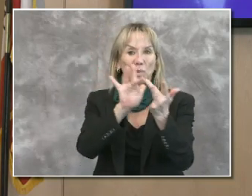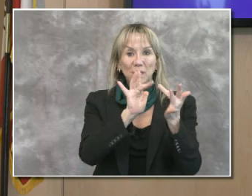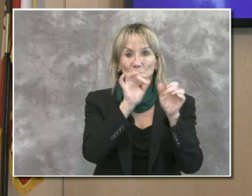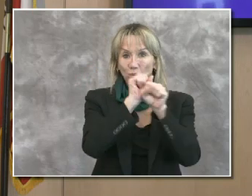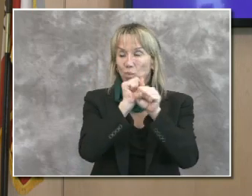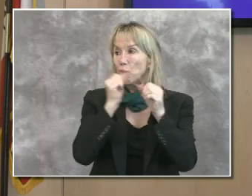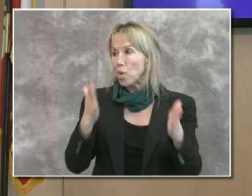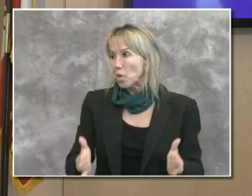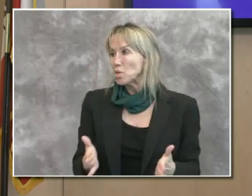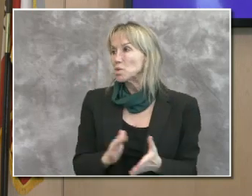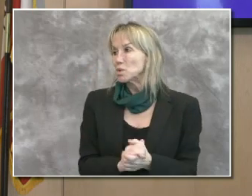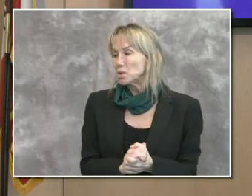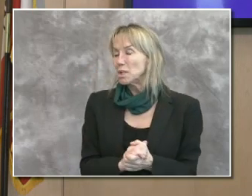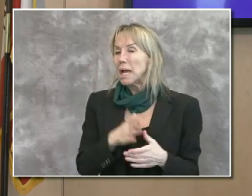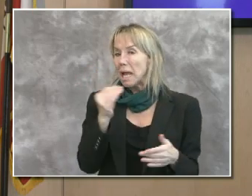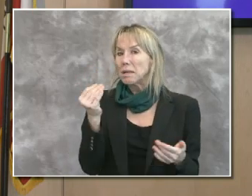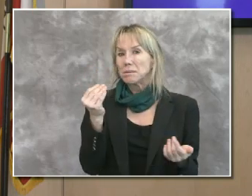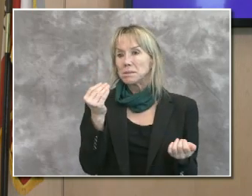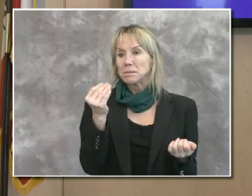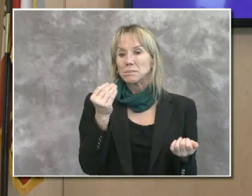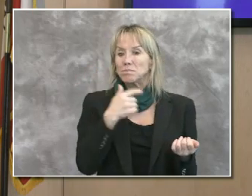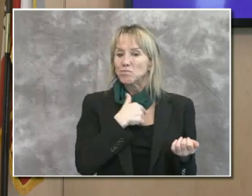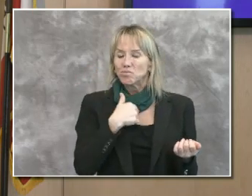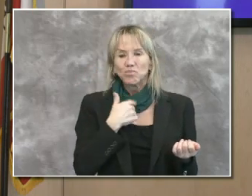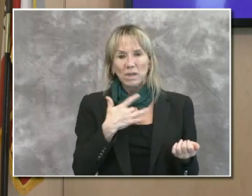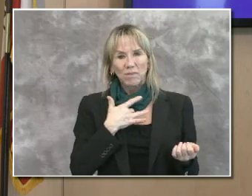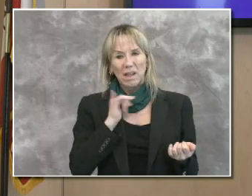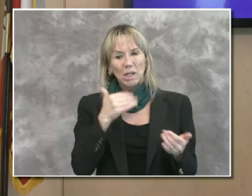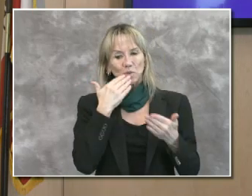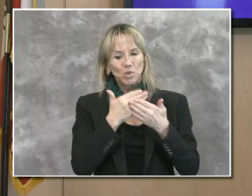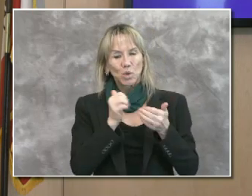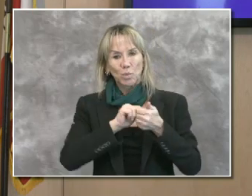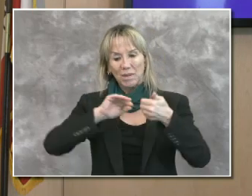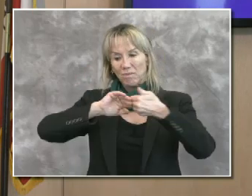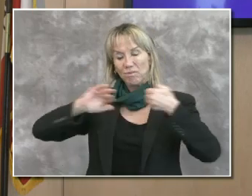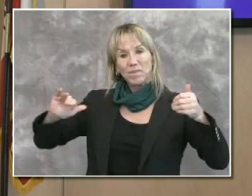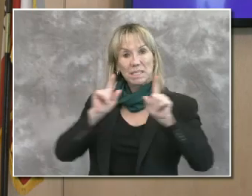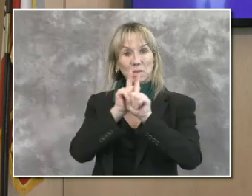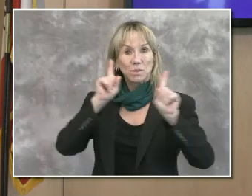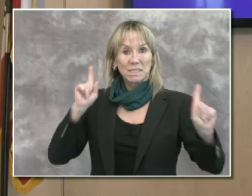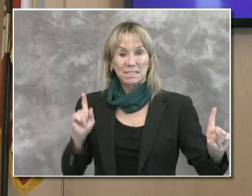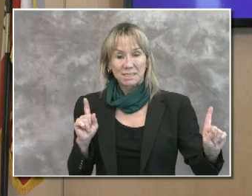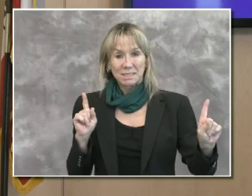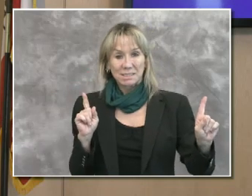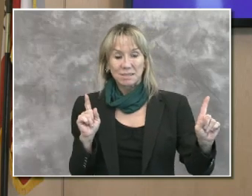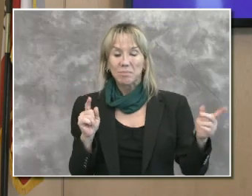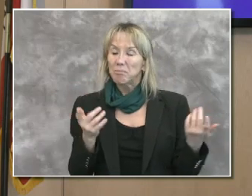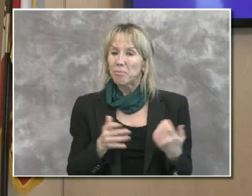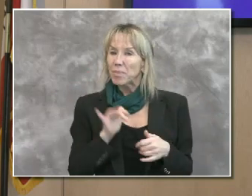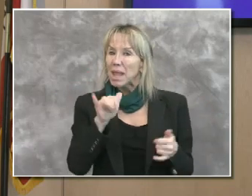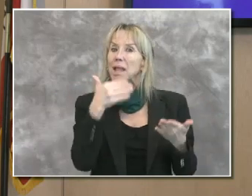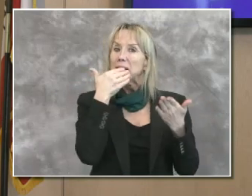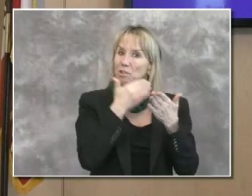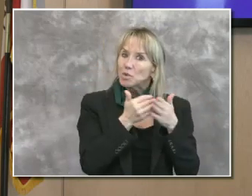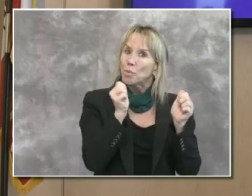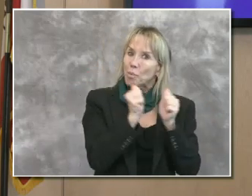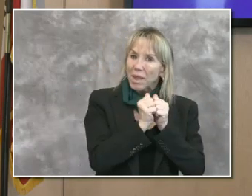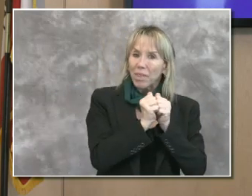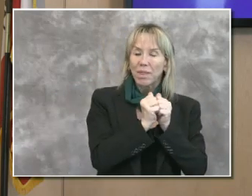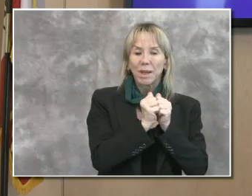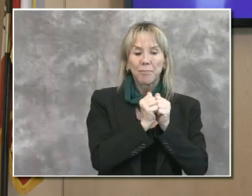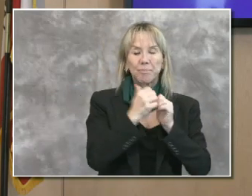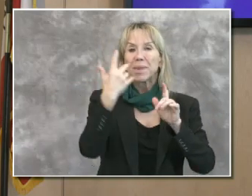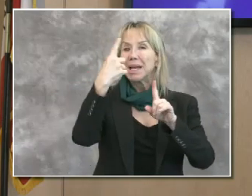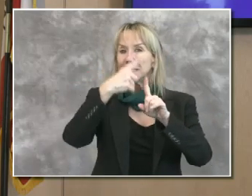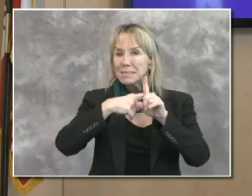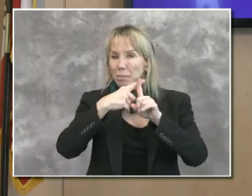goes well with the efforts around physical distancing that are put in place. That goes well with the efforts around